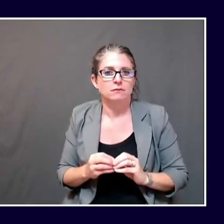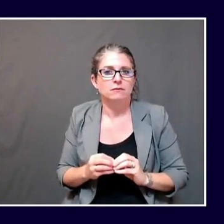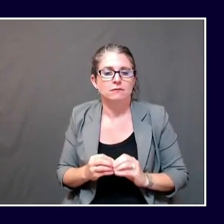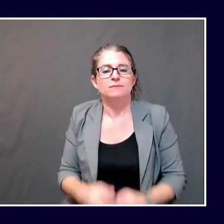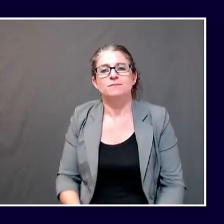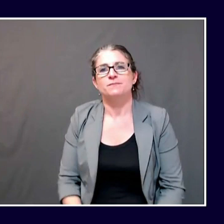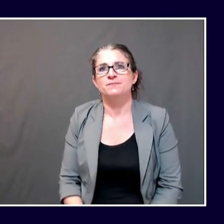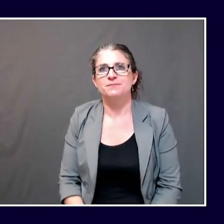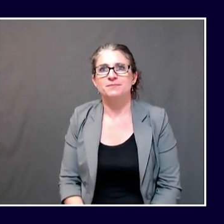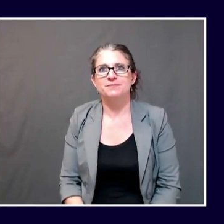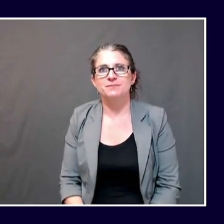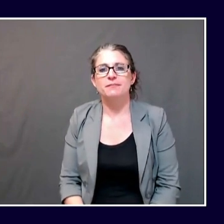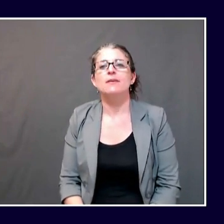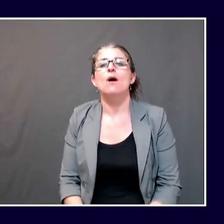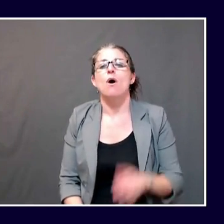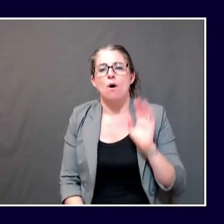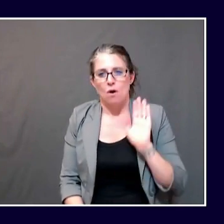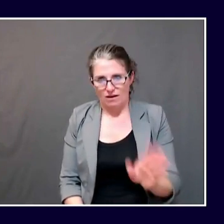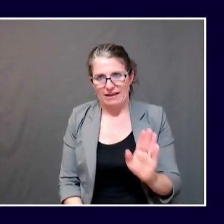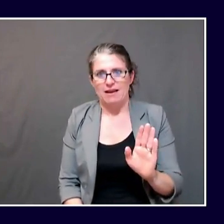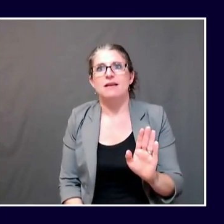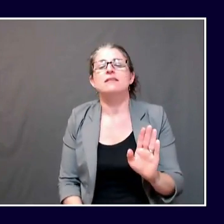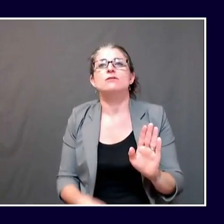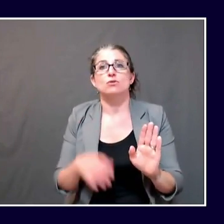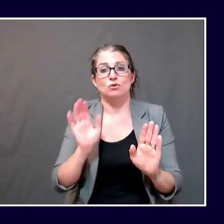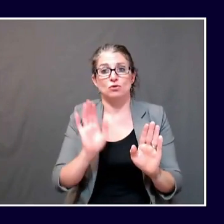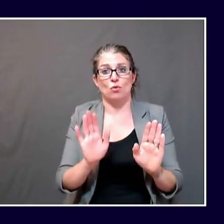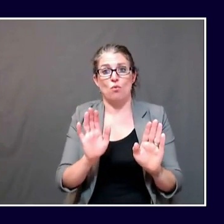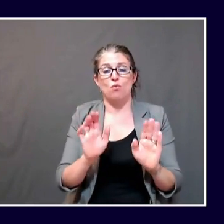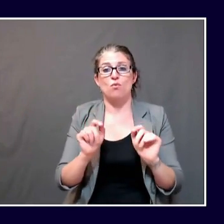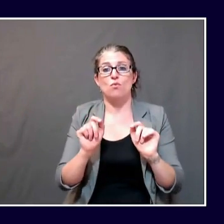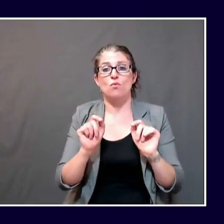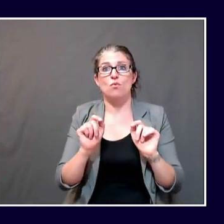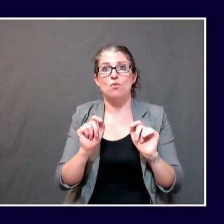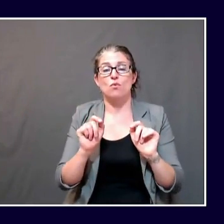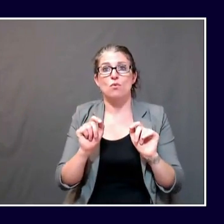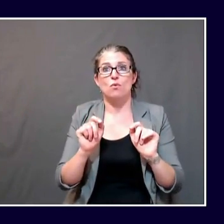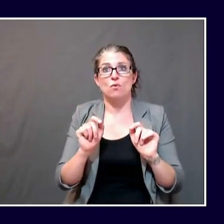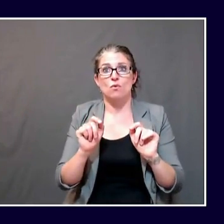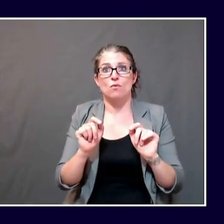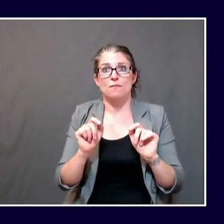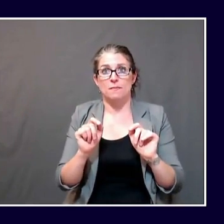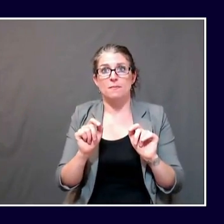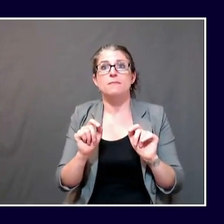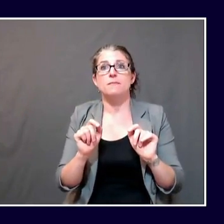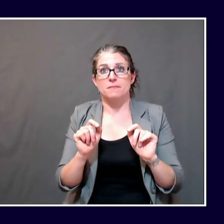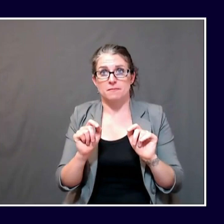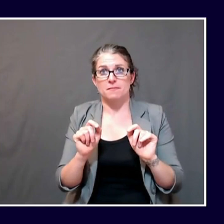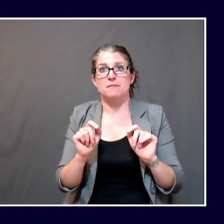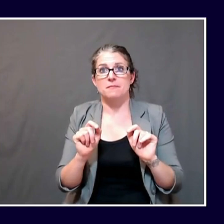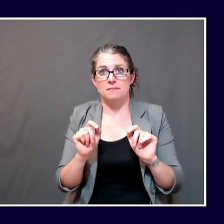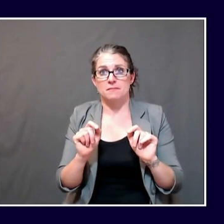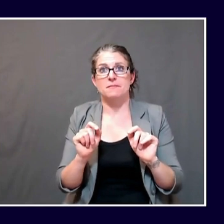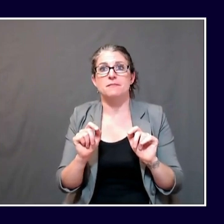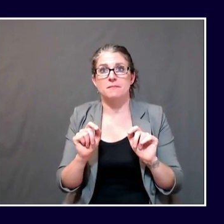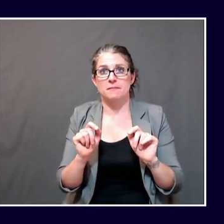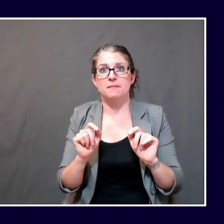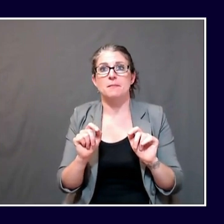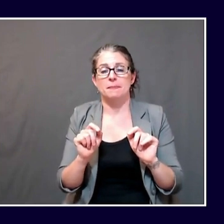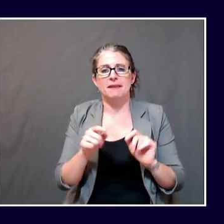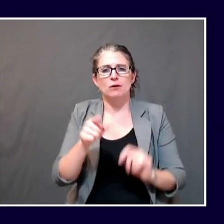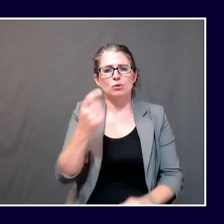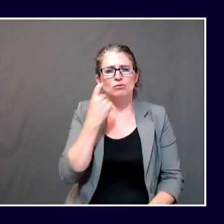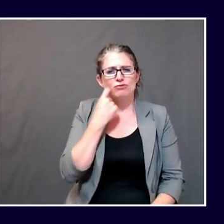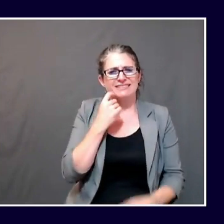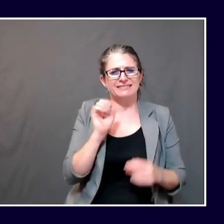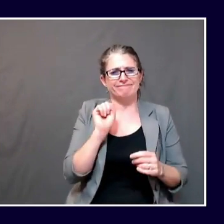associated with outbreaks, is that an indication of community spread? And then also, are you